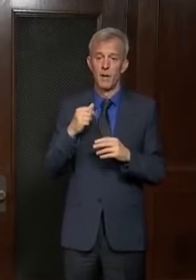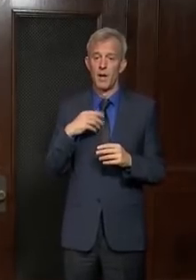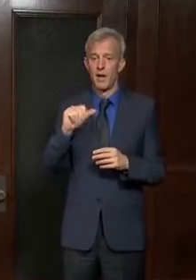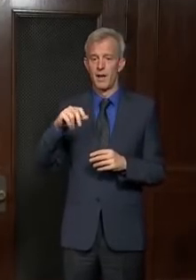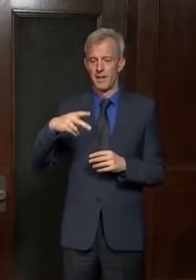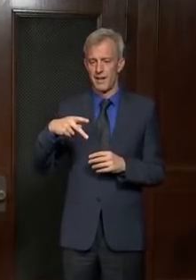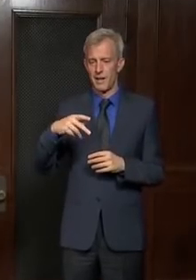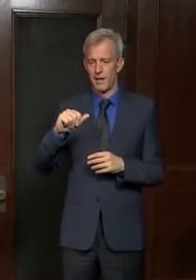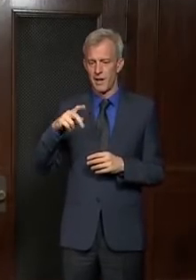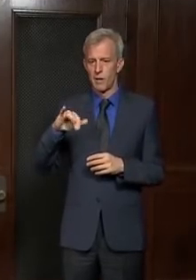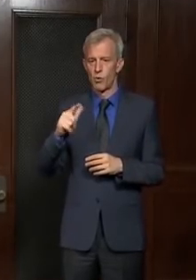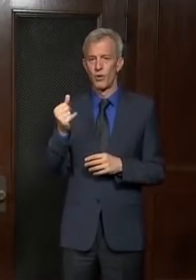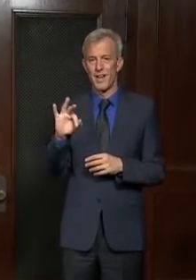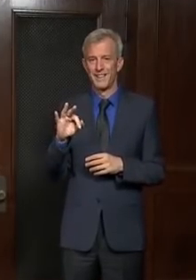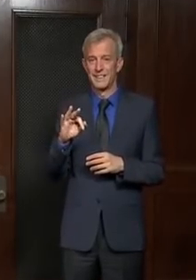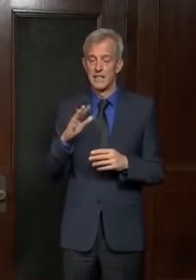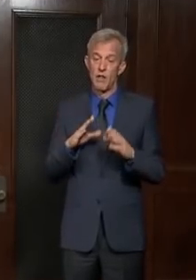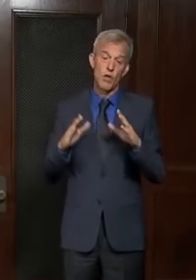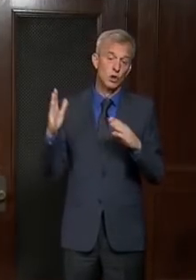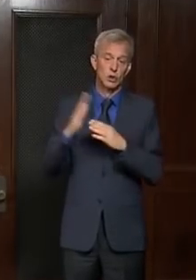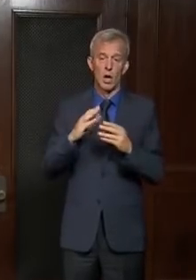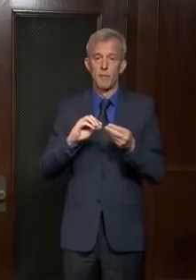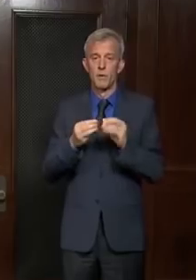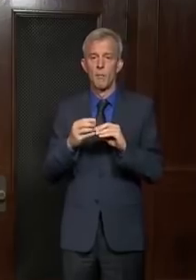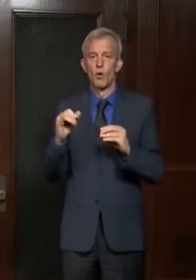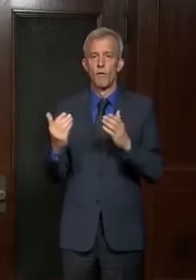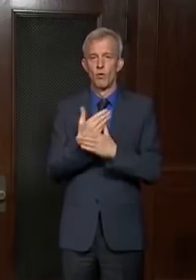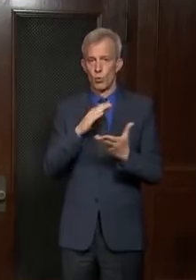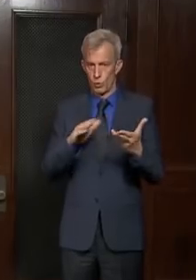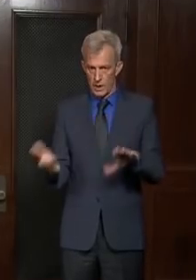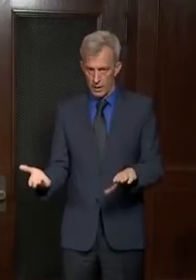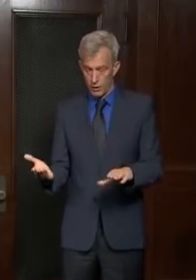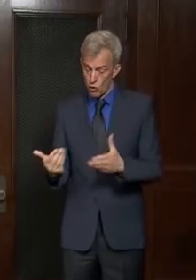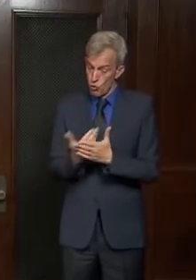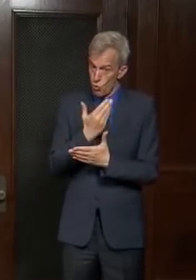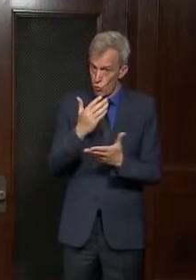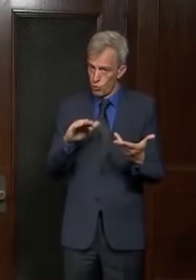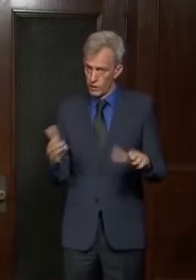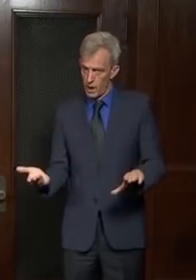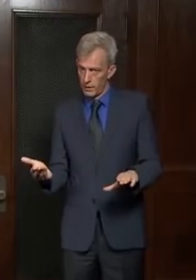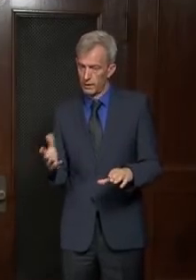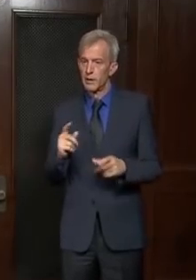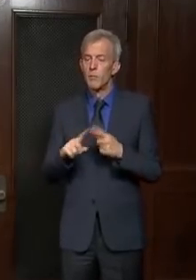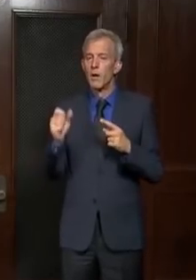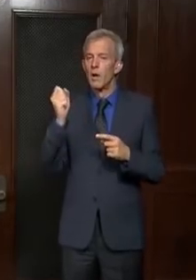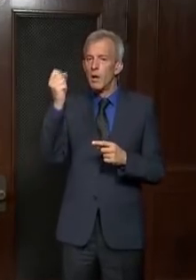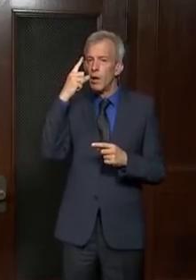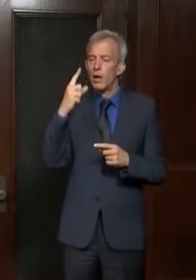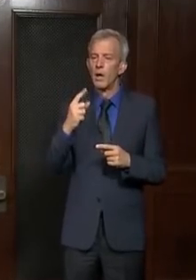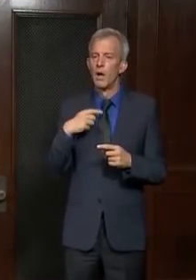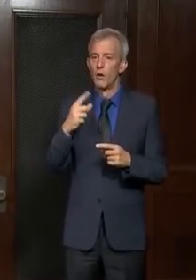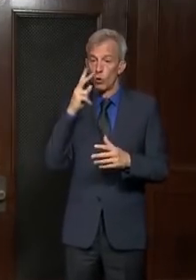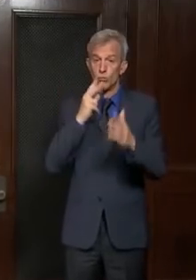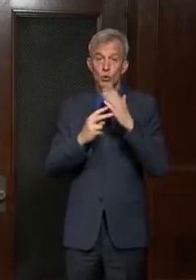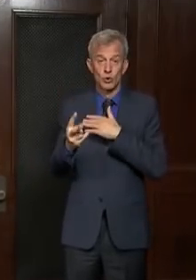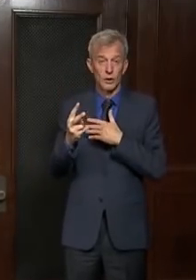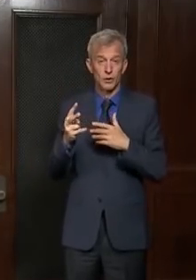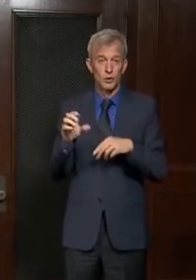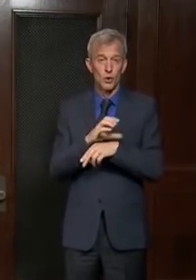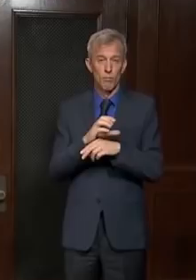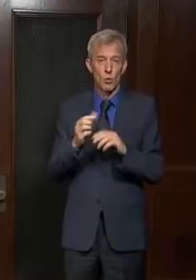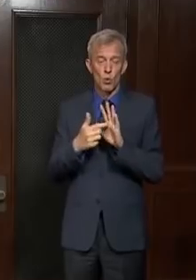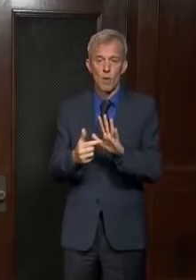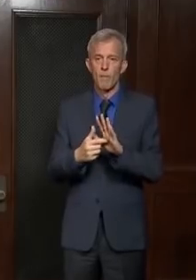this Sunday. But these projections, and as I mentioned, there are many out there, only work on the assumption that we keep up our work